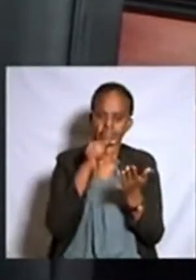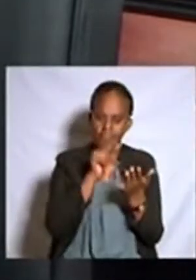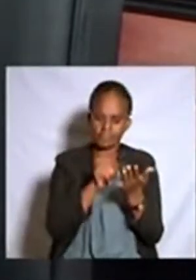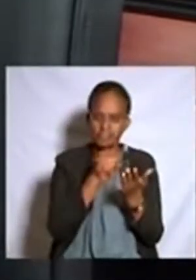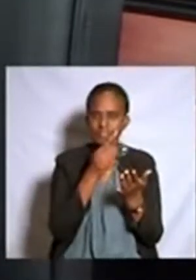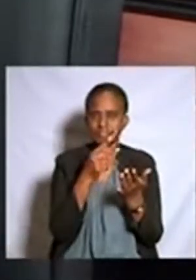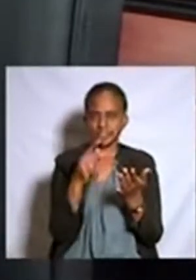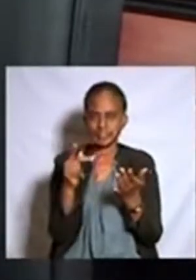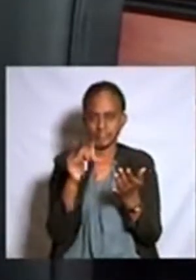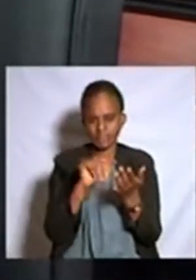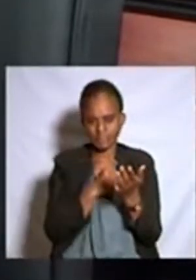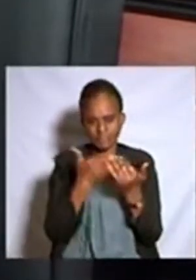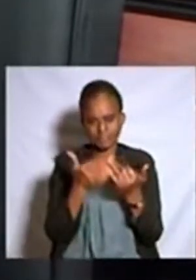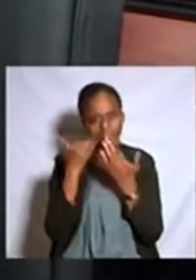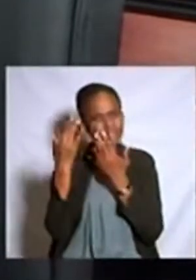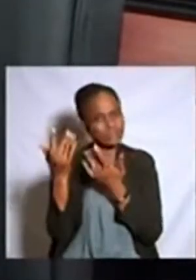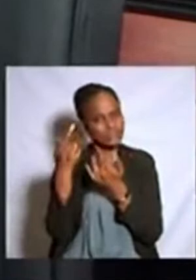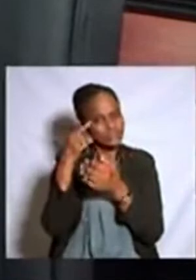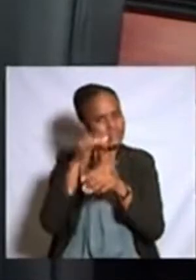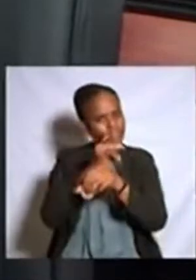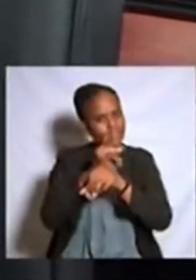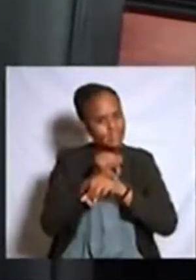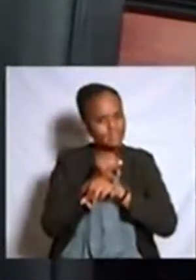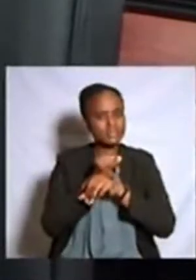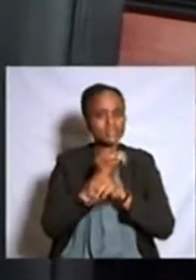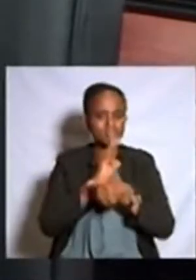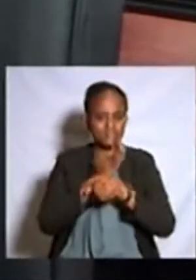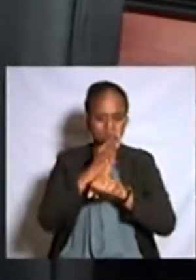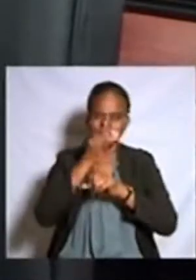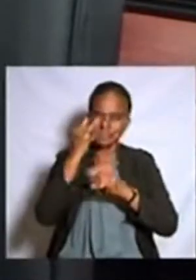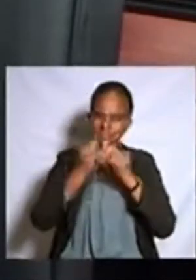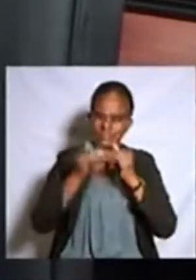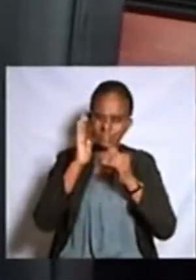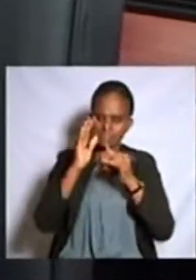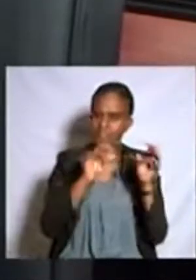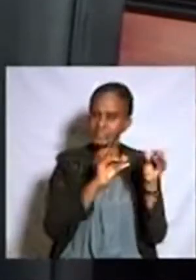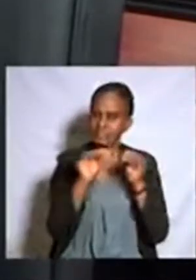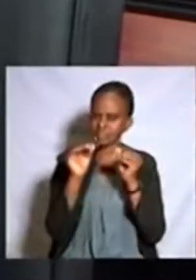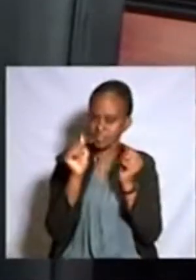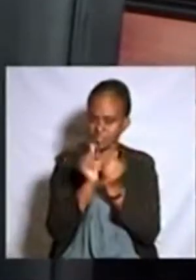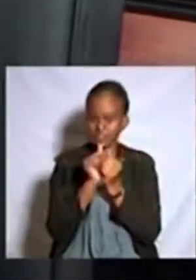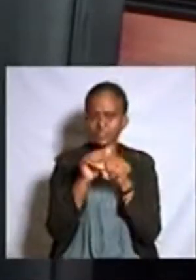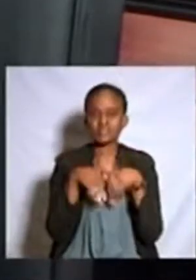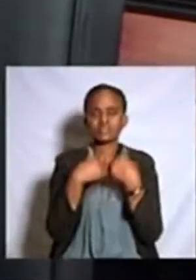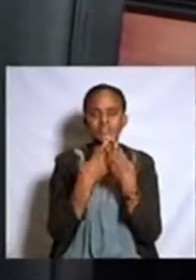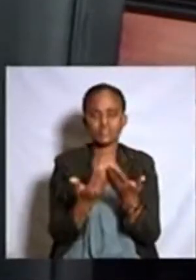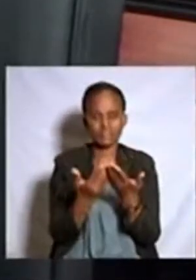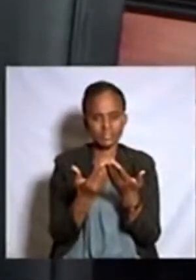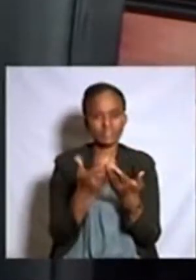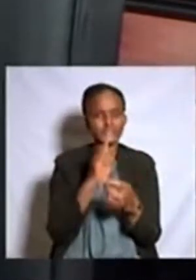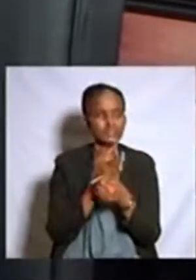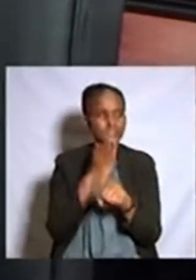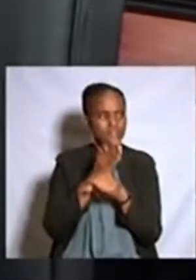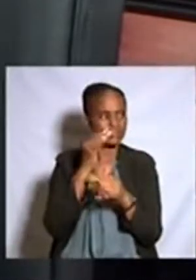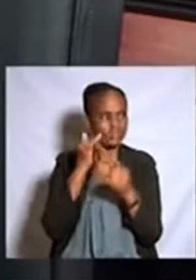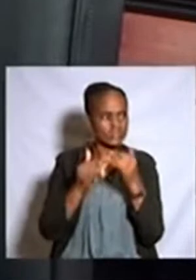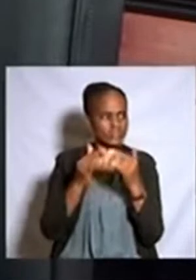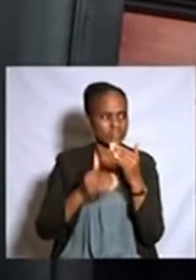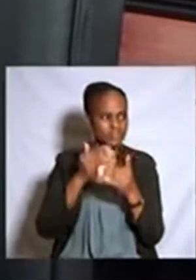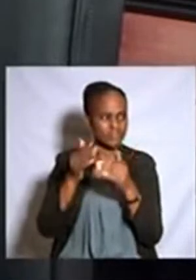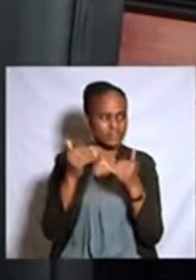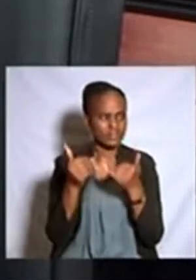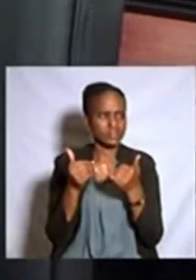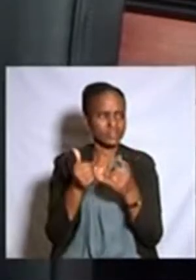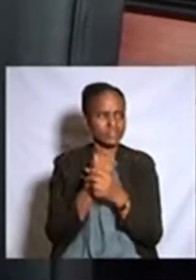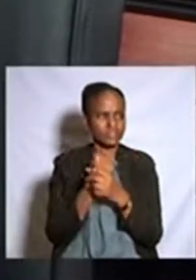property. So we are waiting for the invitation to treat, and thereafter we move with the offer. Then the next one is just